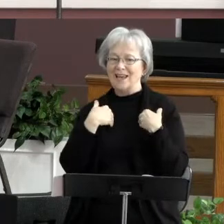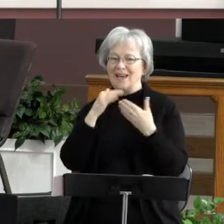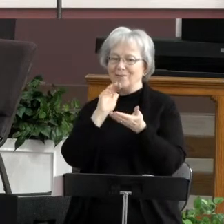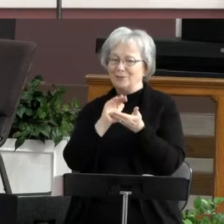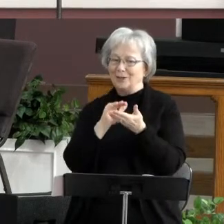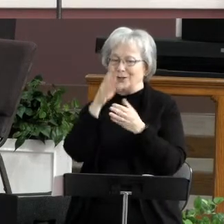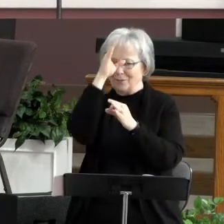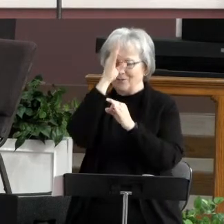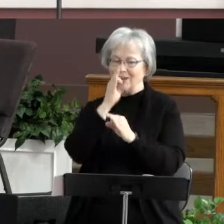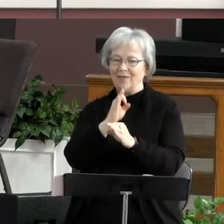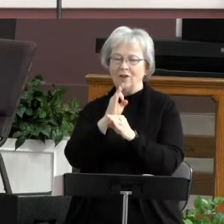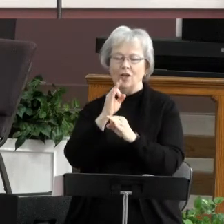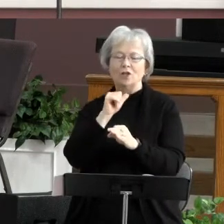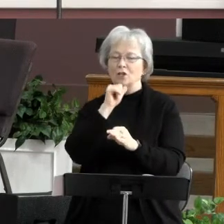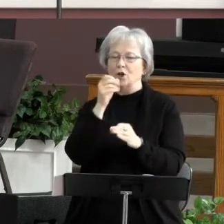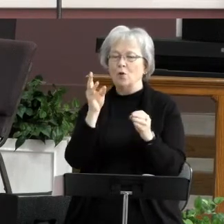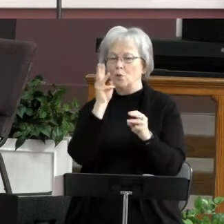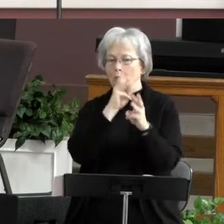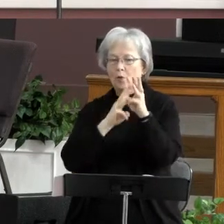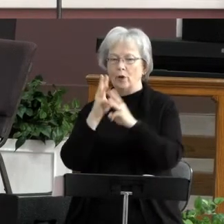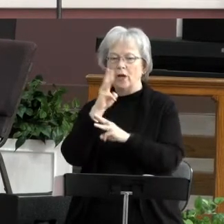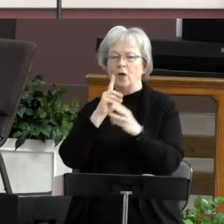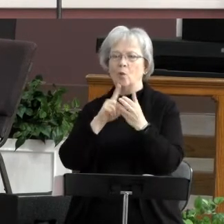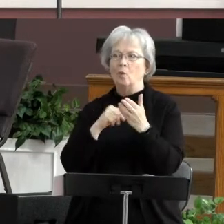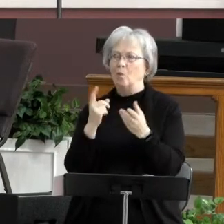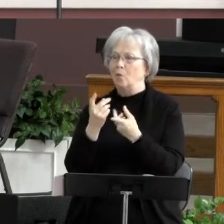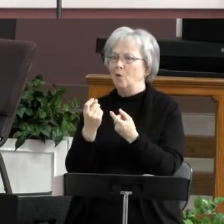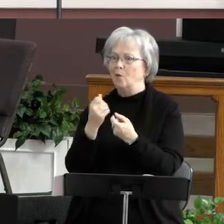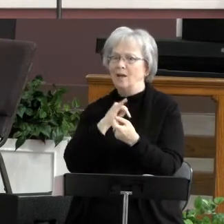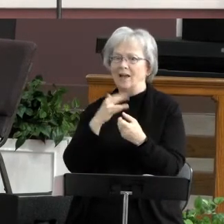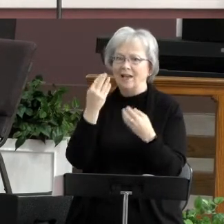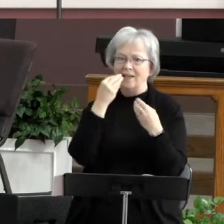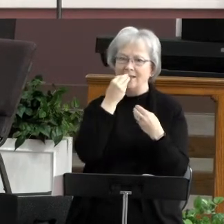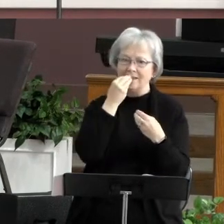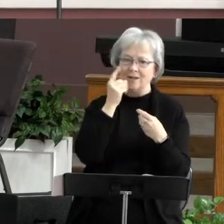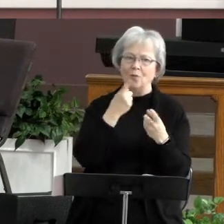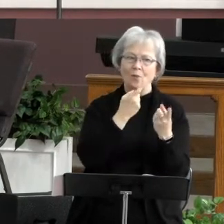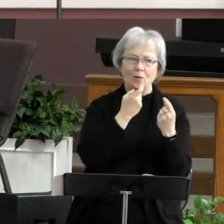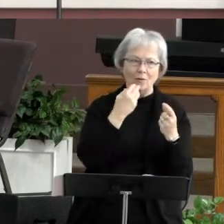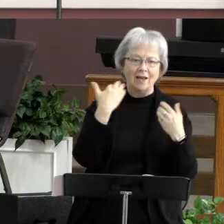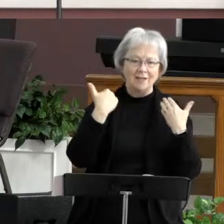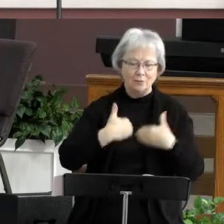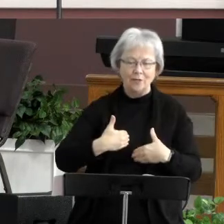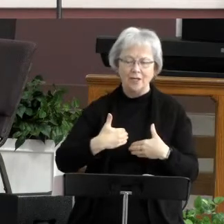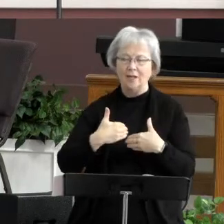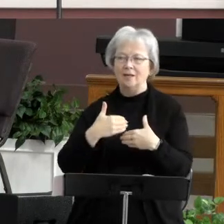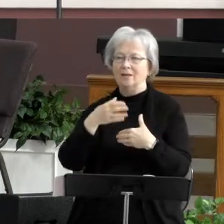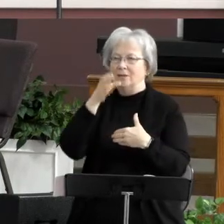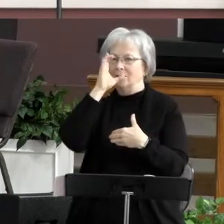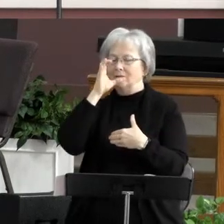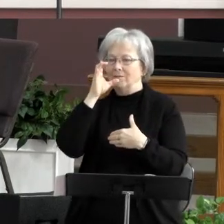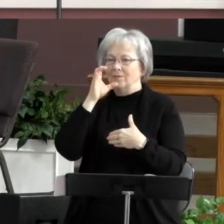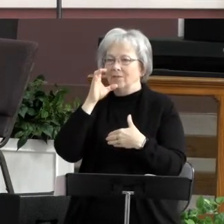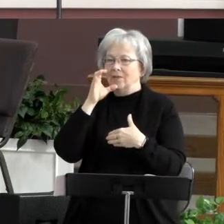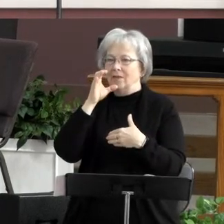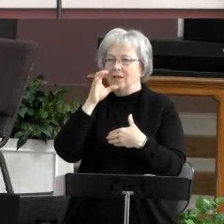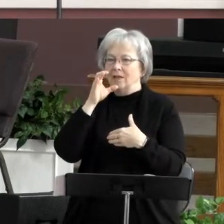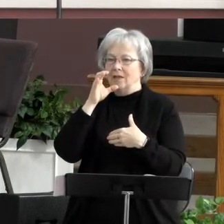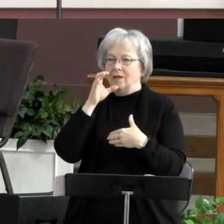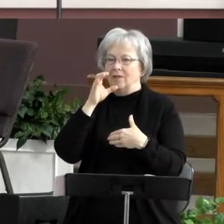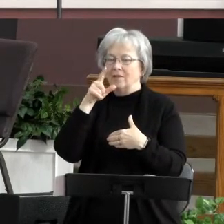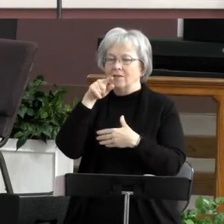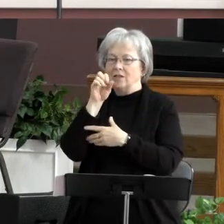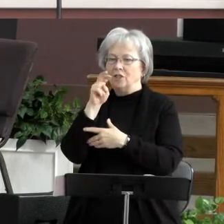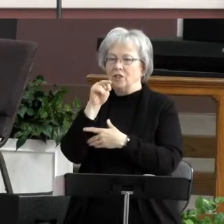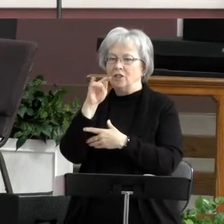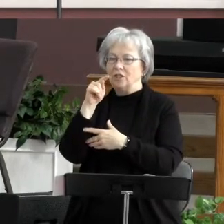'What will we eat or what will we drink? Or what will we wear for clothing?' For the Gentiles eagerly seek all these things. For